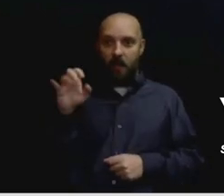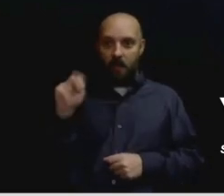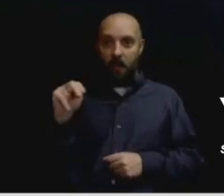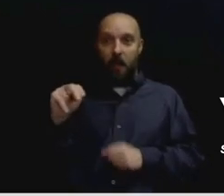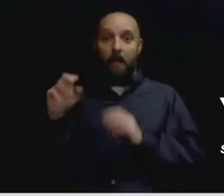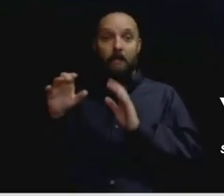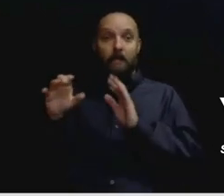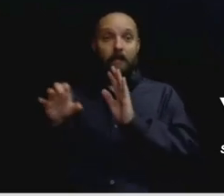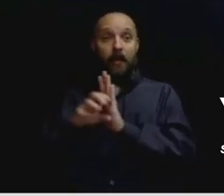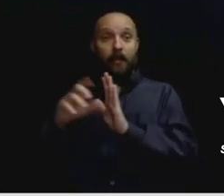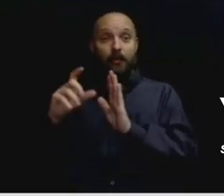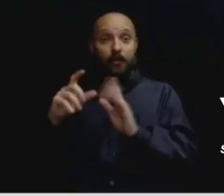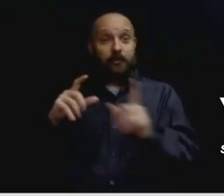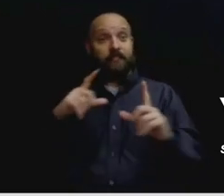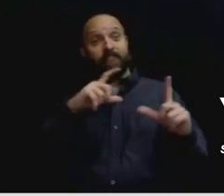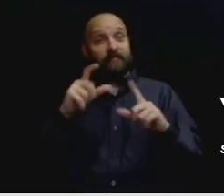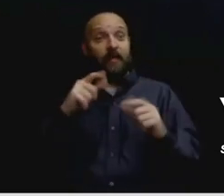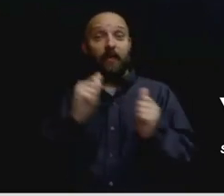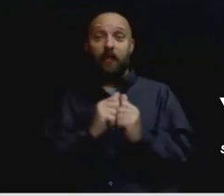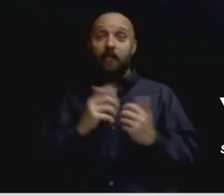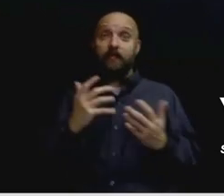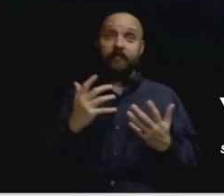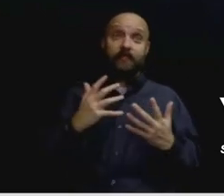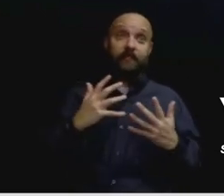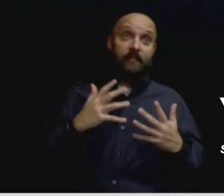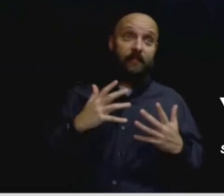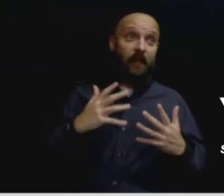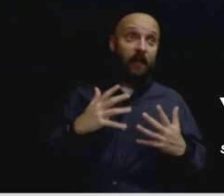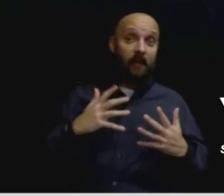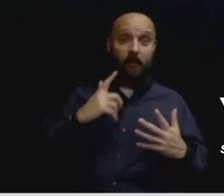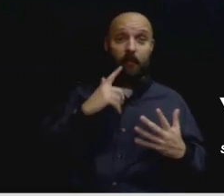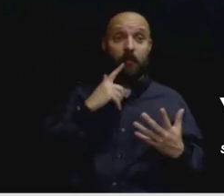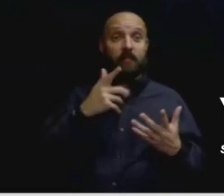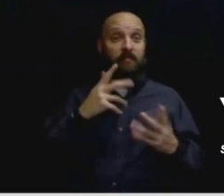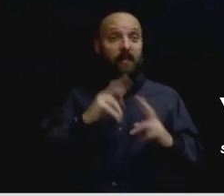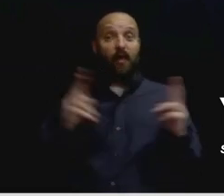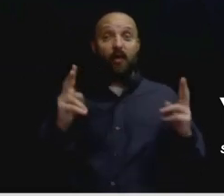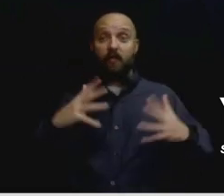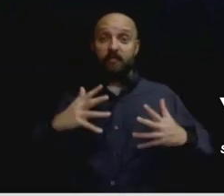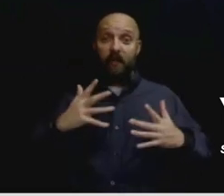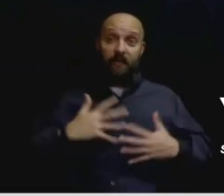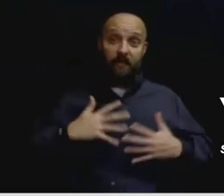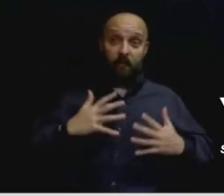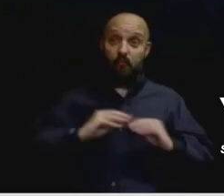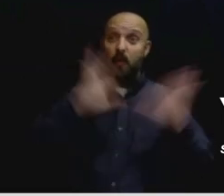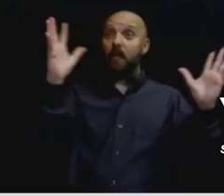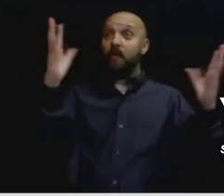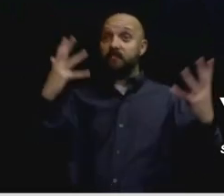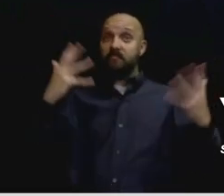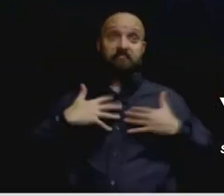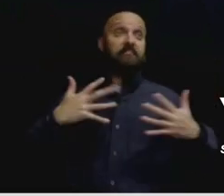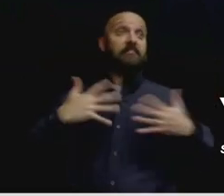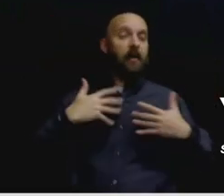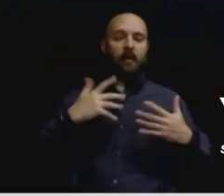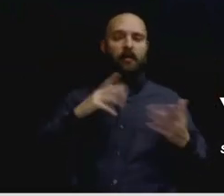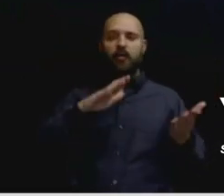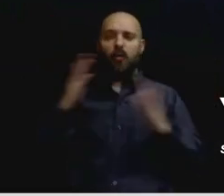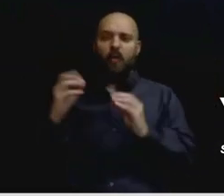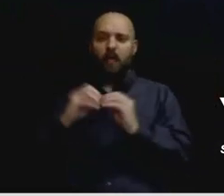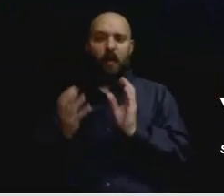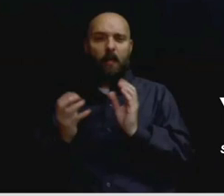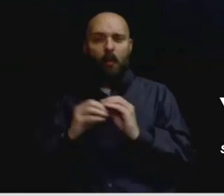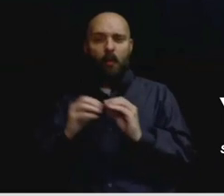being vibrant, carefree, bright, and colorful to being heavy, damp, and stiff. And a lot of that was due to not being able